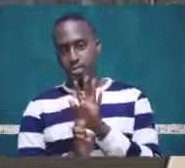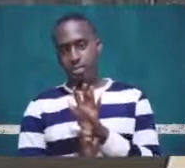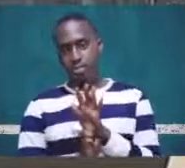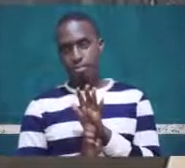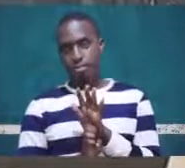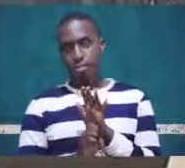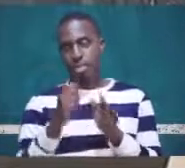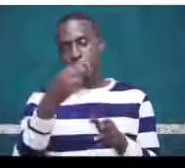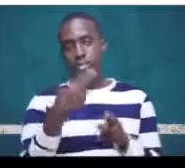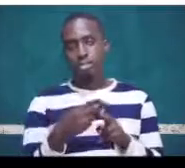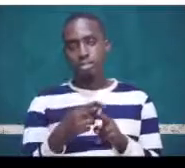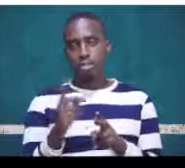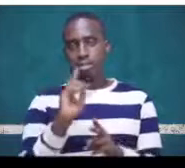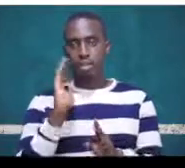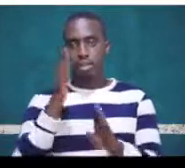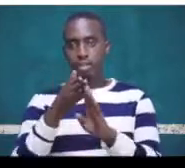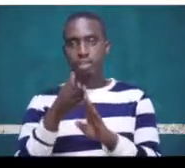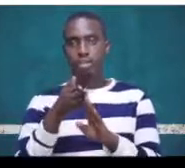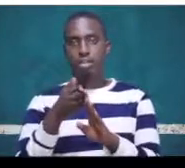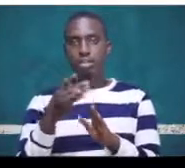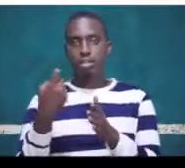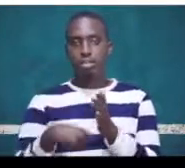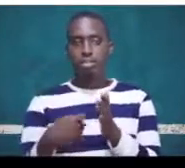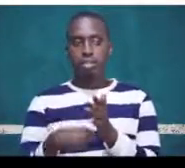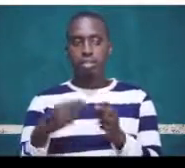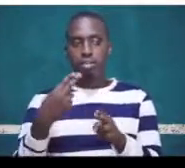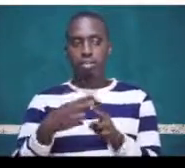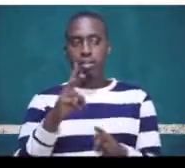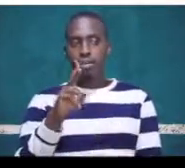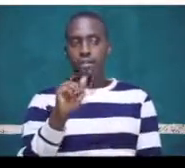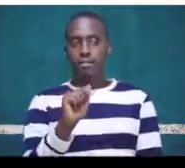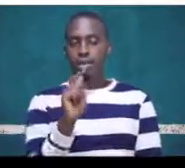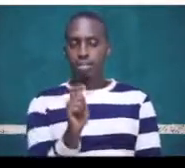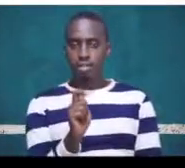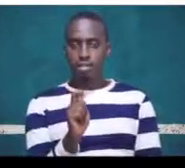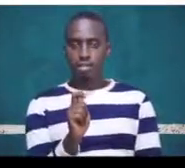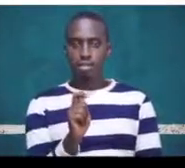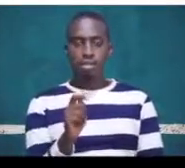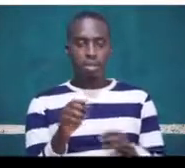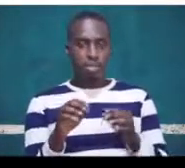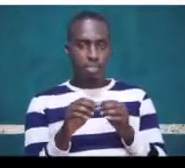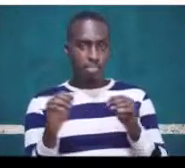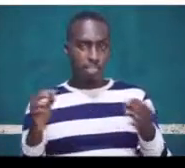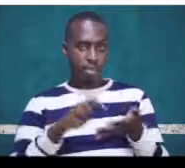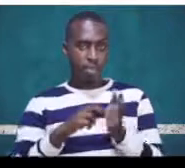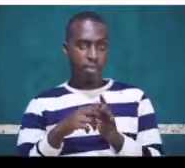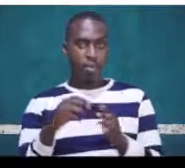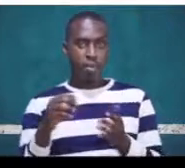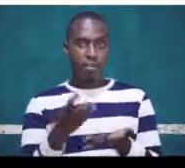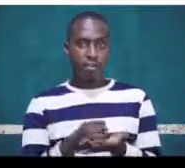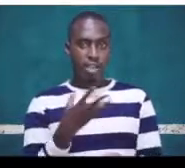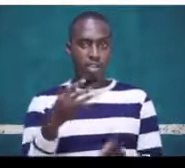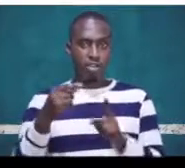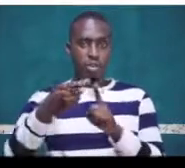this called indirect taxes. We call it VAT. And in full words, we call it